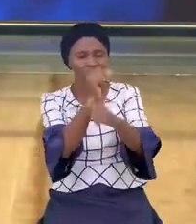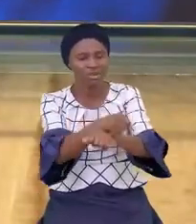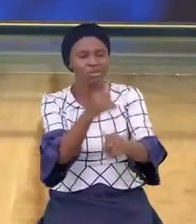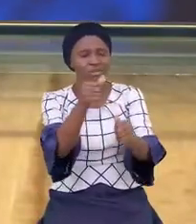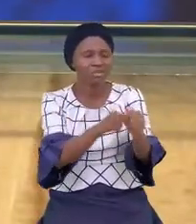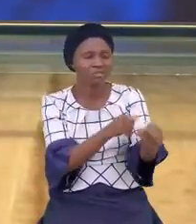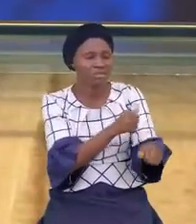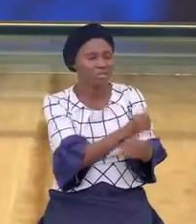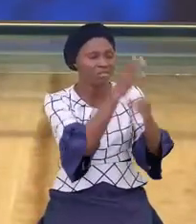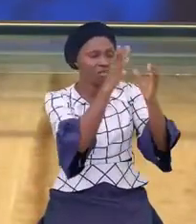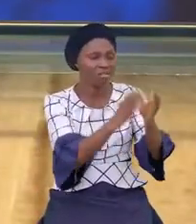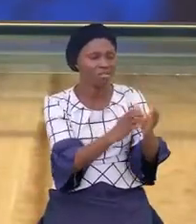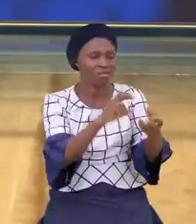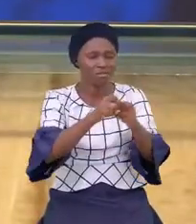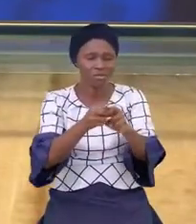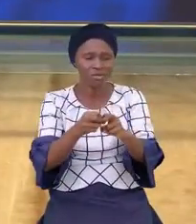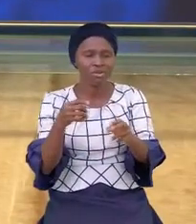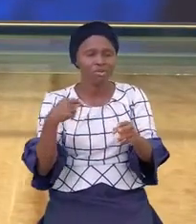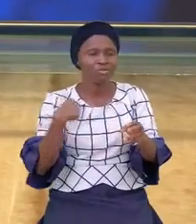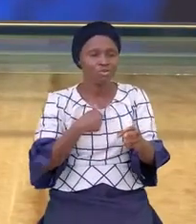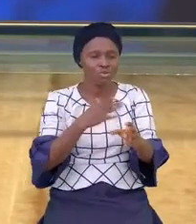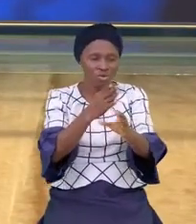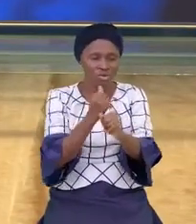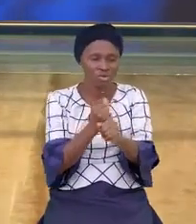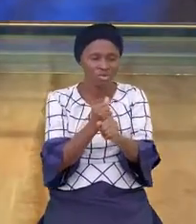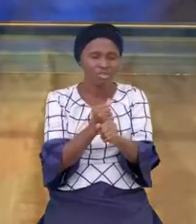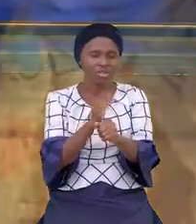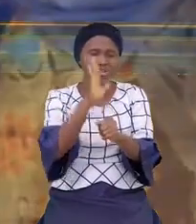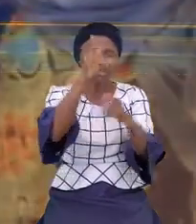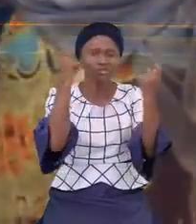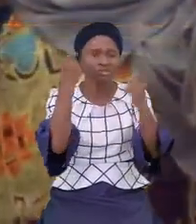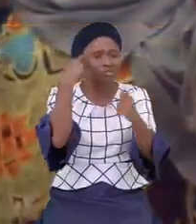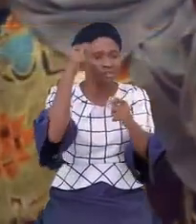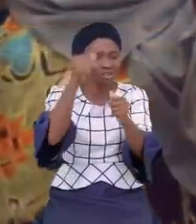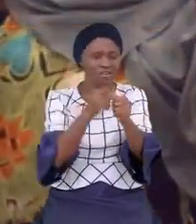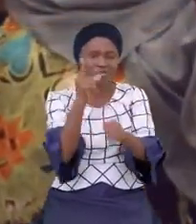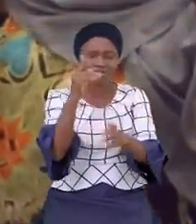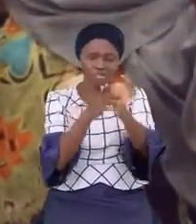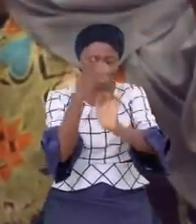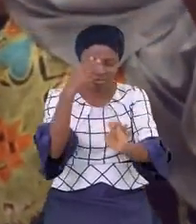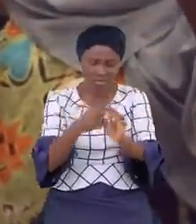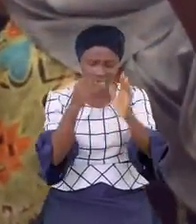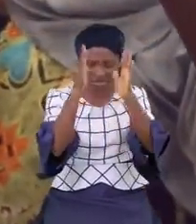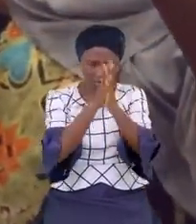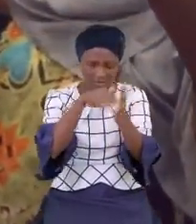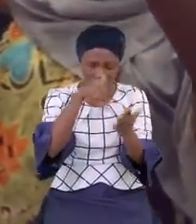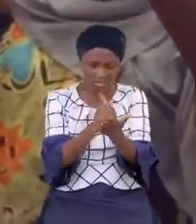Lord, we claim the victory for everyone in Jesus' name.